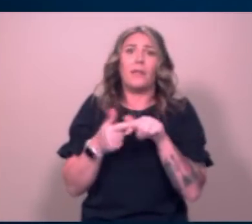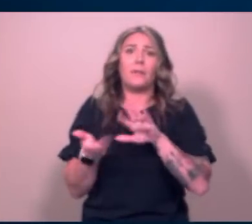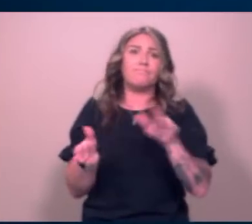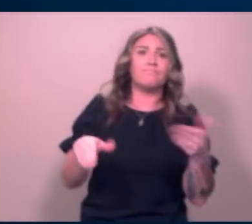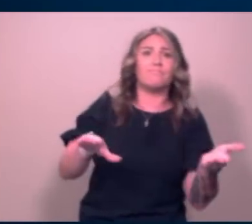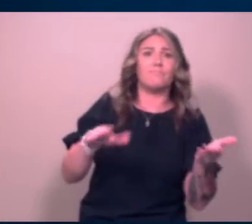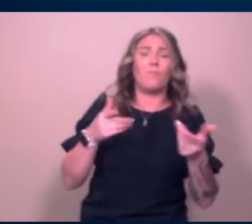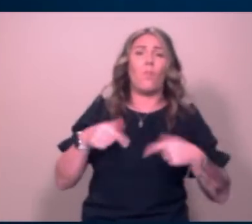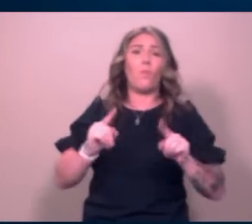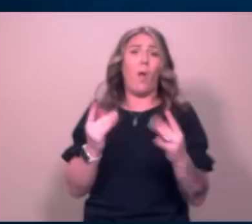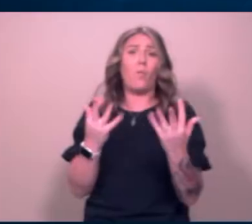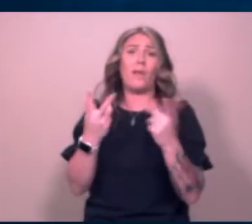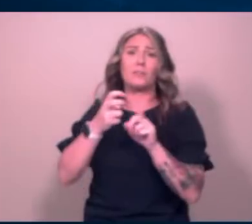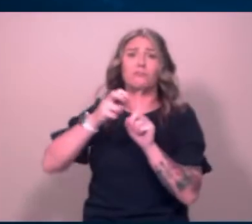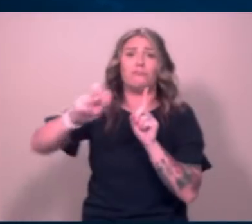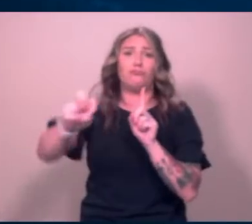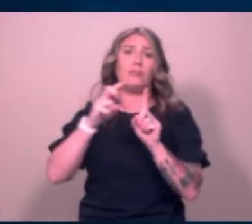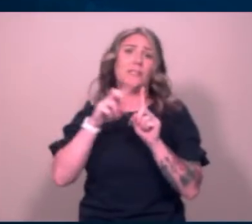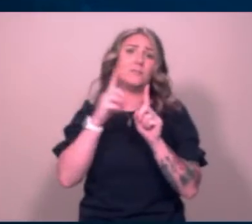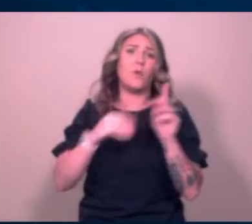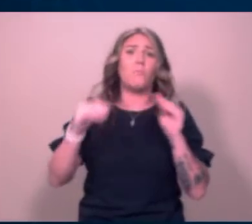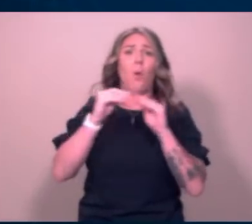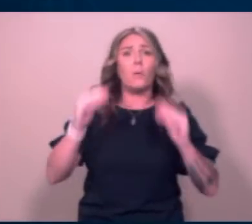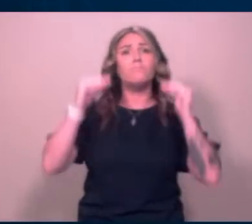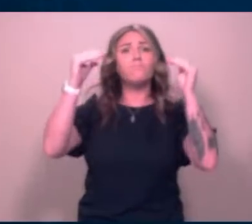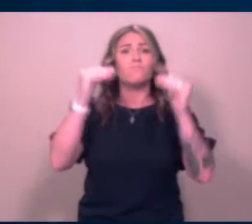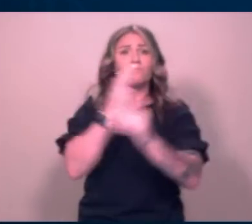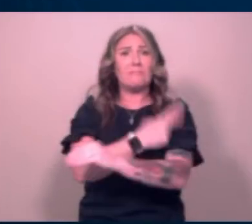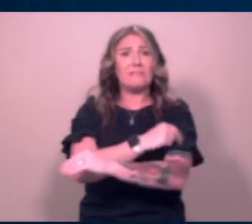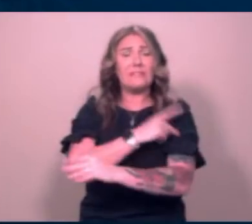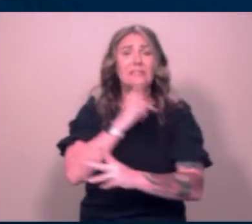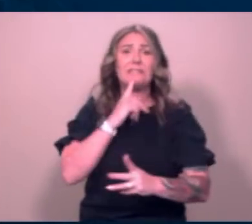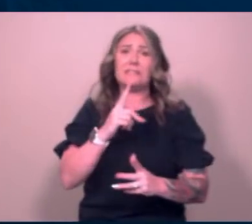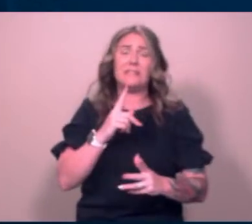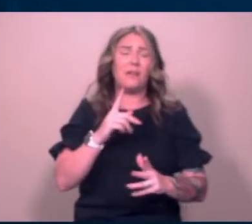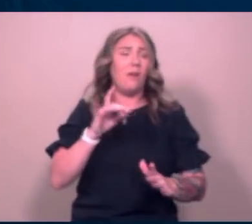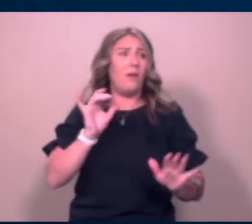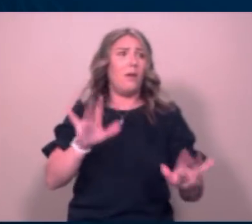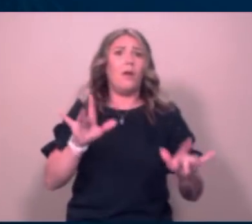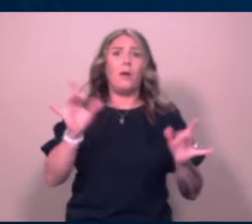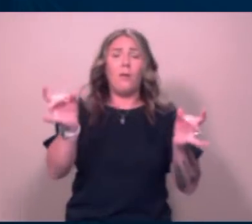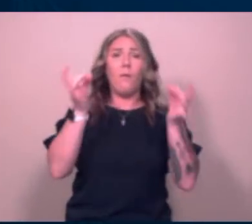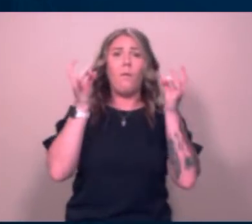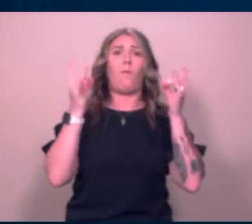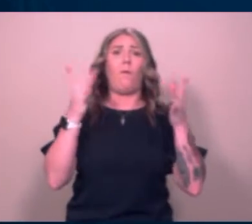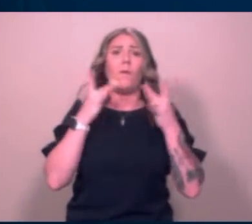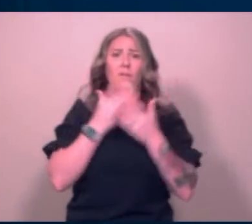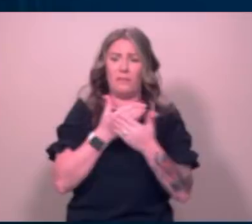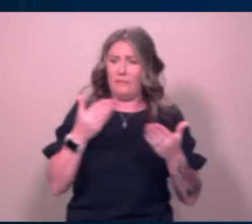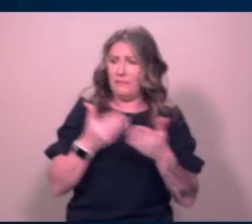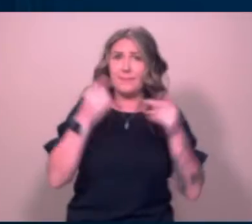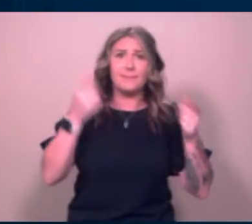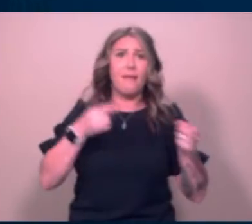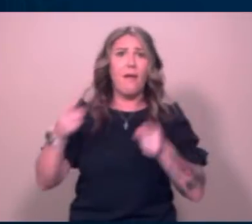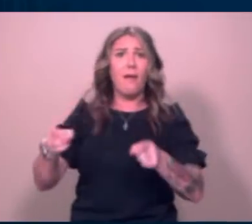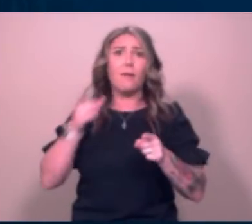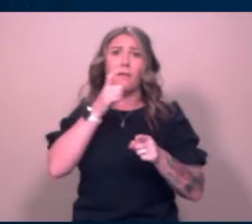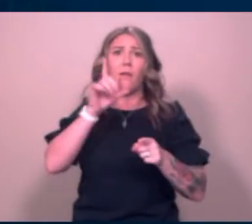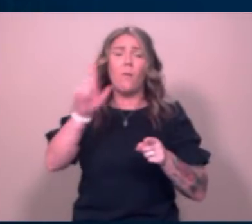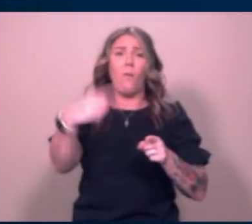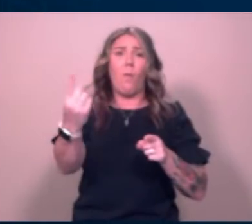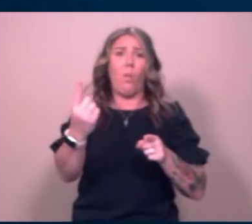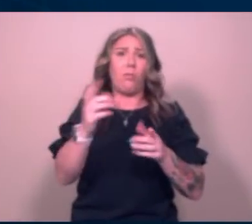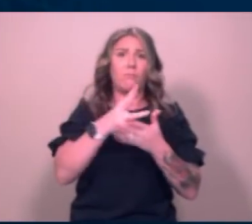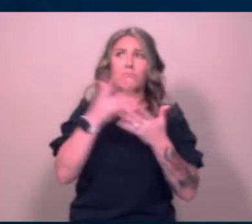while waiting for transfer to another facility. This is a dire indication of some severe things that are happening, not only in the